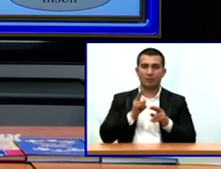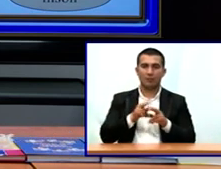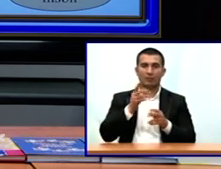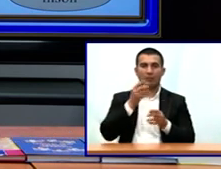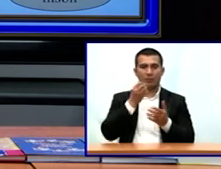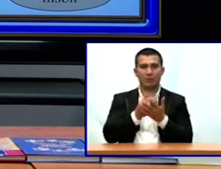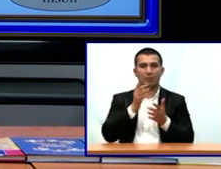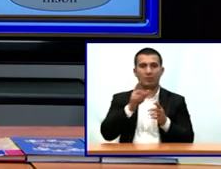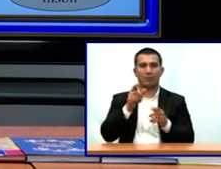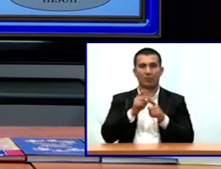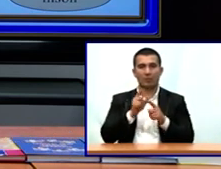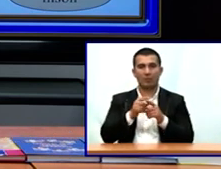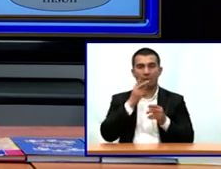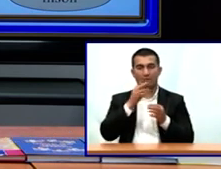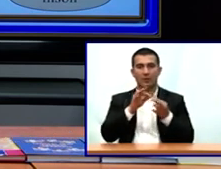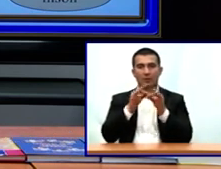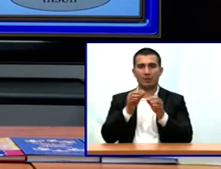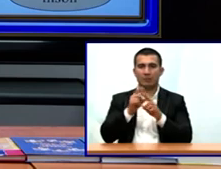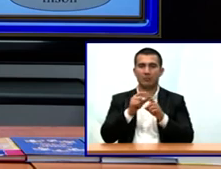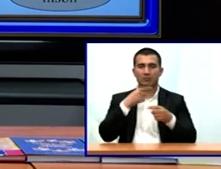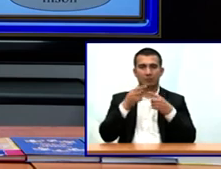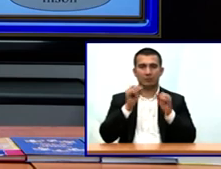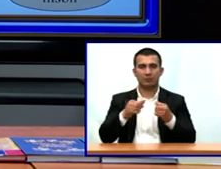hikmatli so'z hosil qildik.